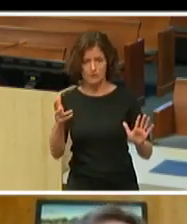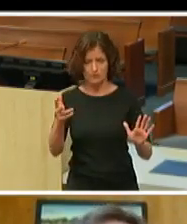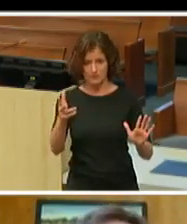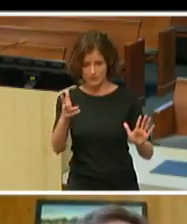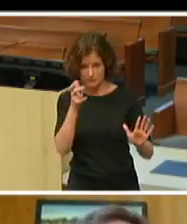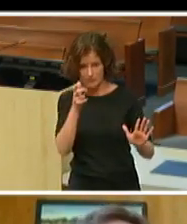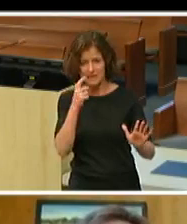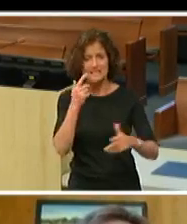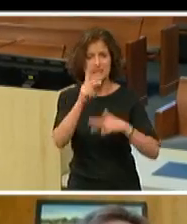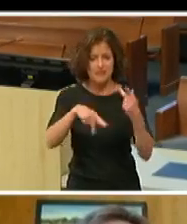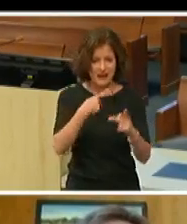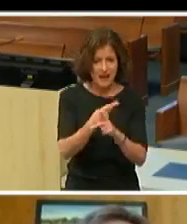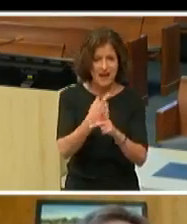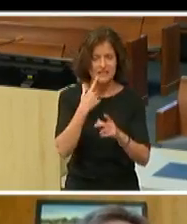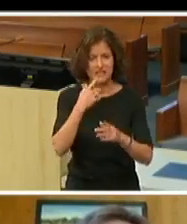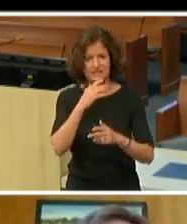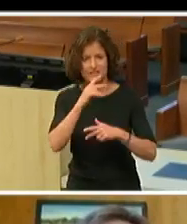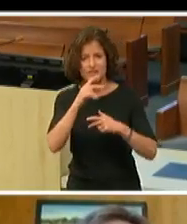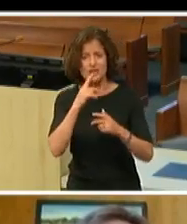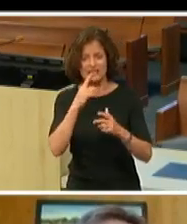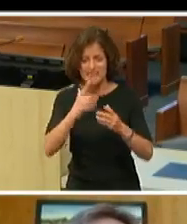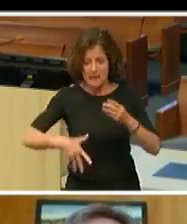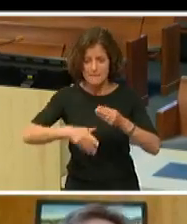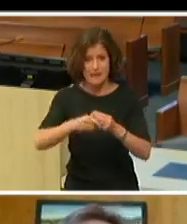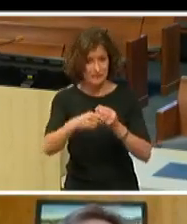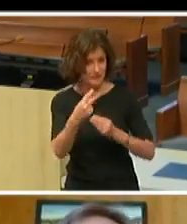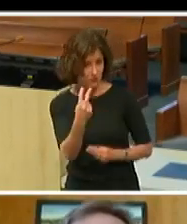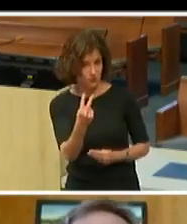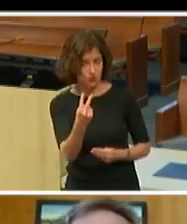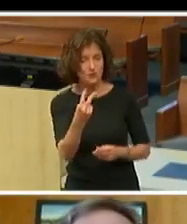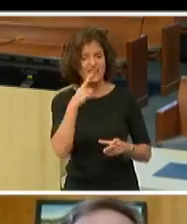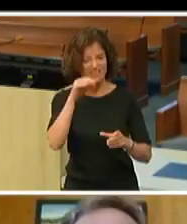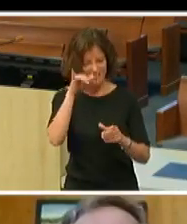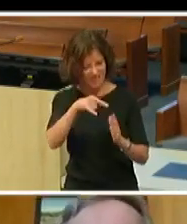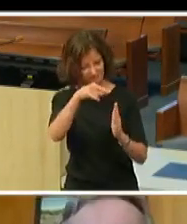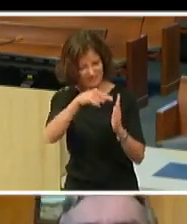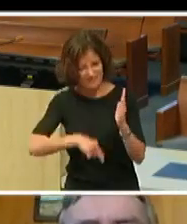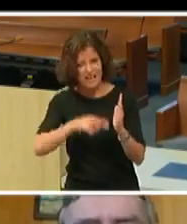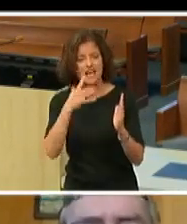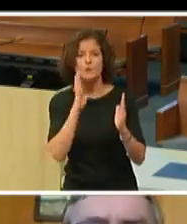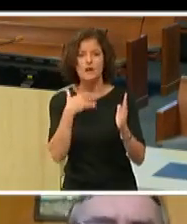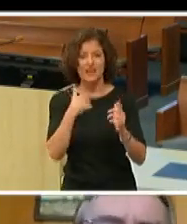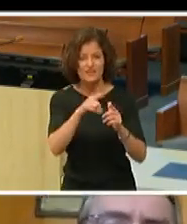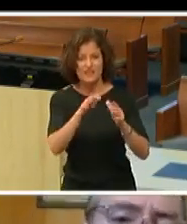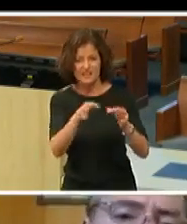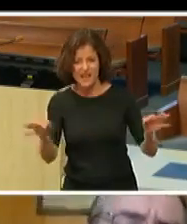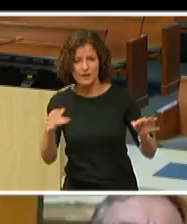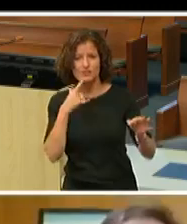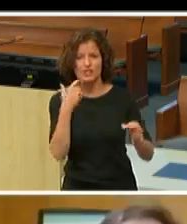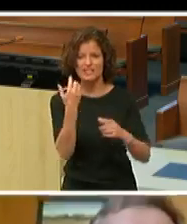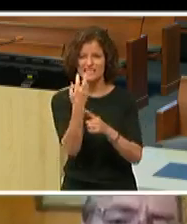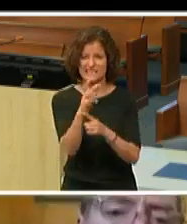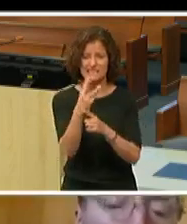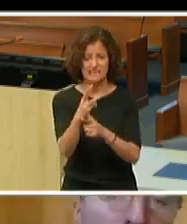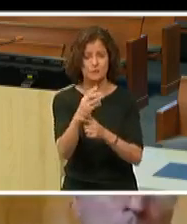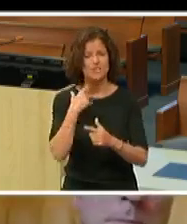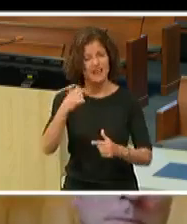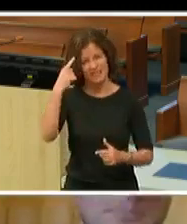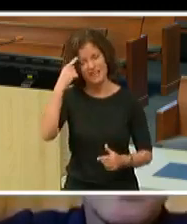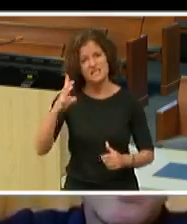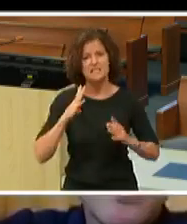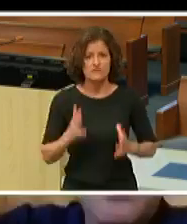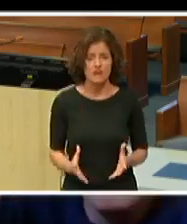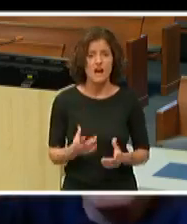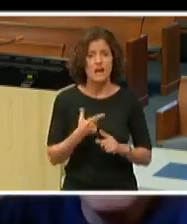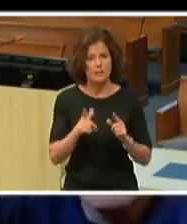in some form or another is Amendment 2, and in it, it's got this language on 16 that we just talked about, which I think is fine, other than we